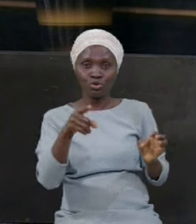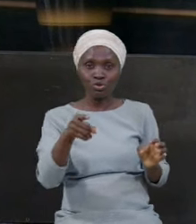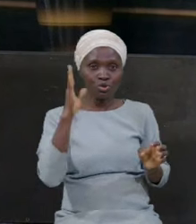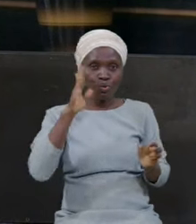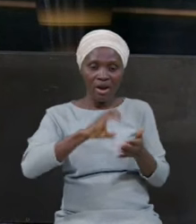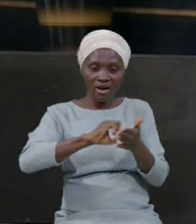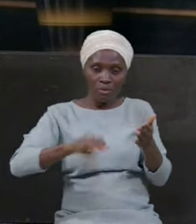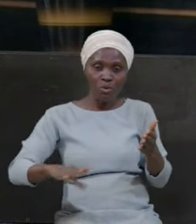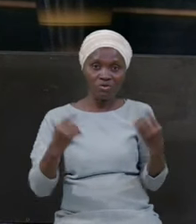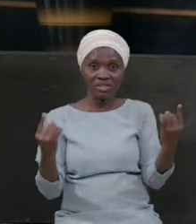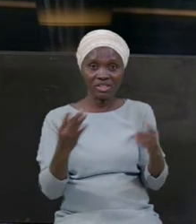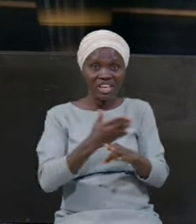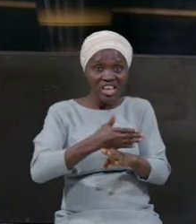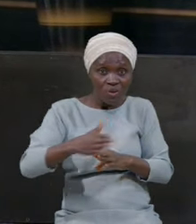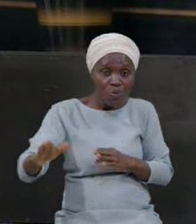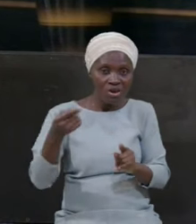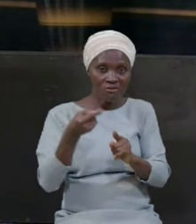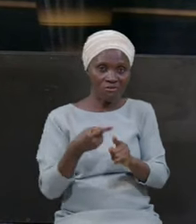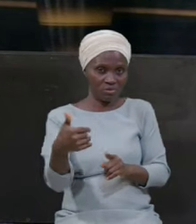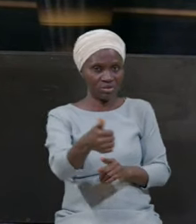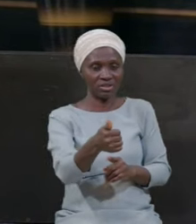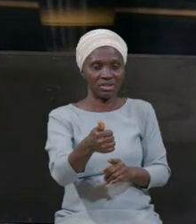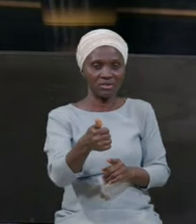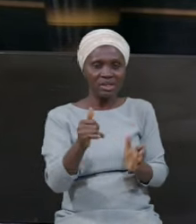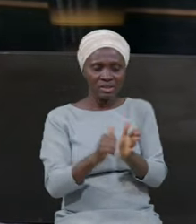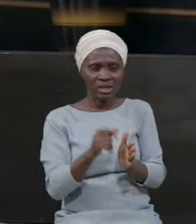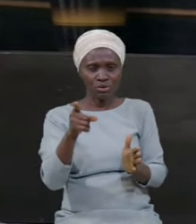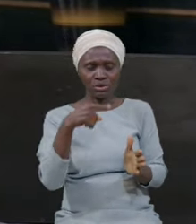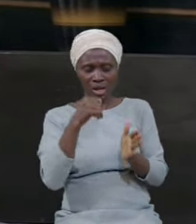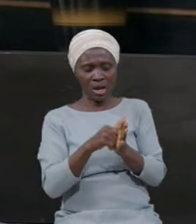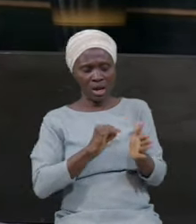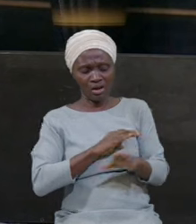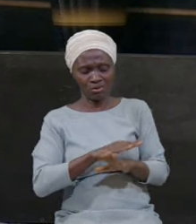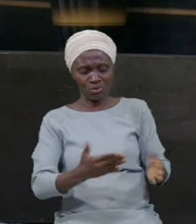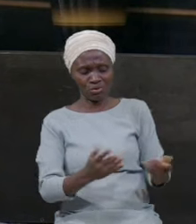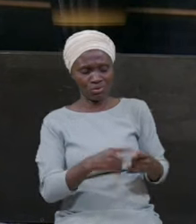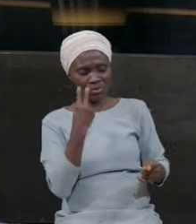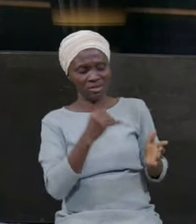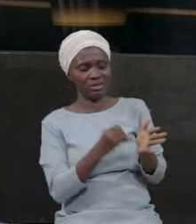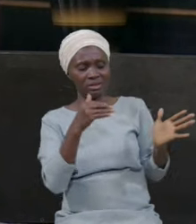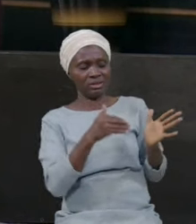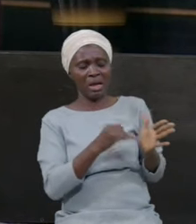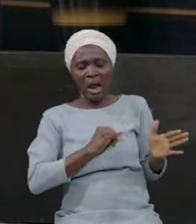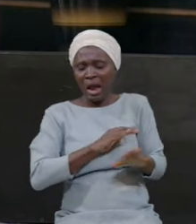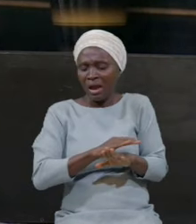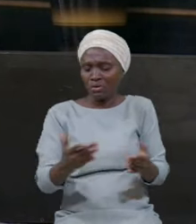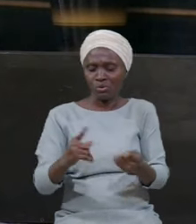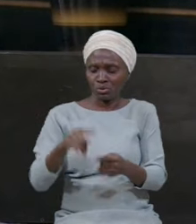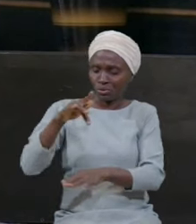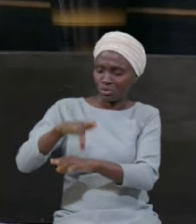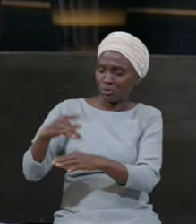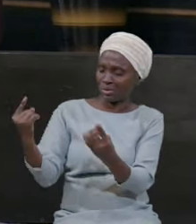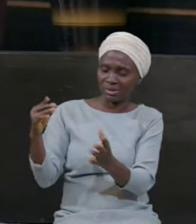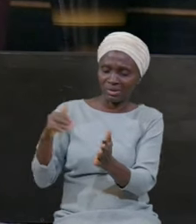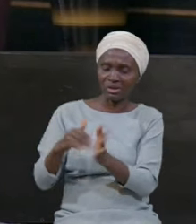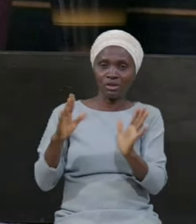Put it away. I don't want to touch it again. Put it far away. You don't want any to do anything with